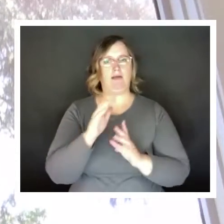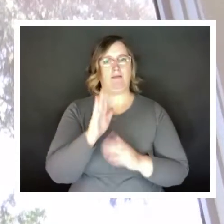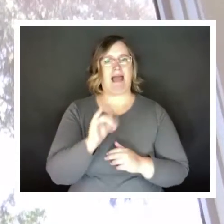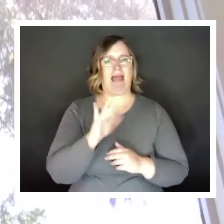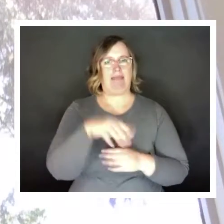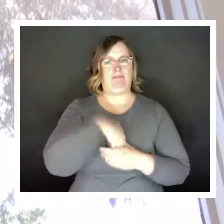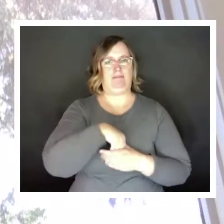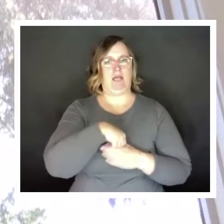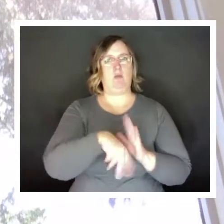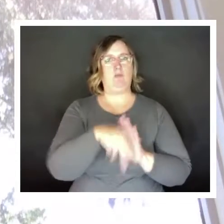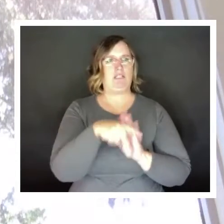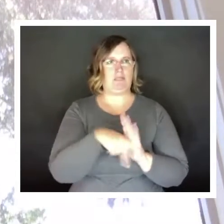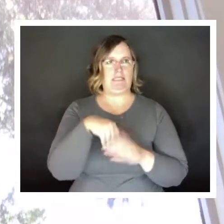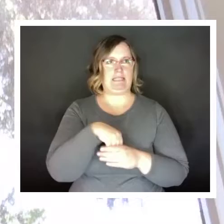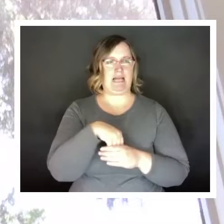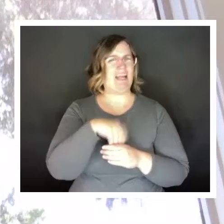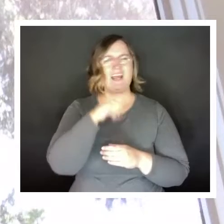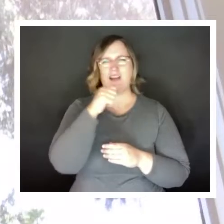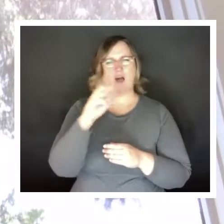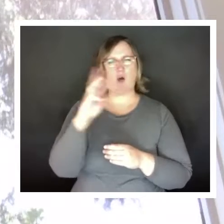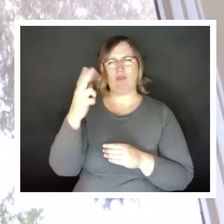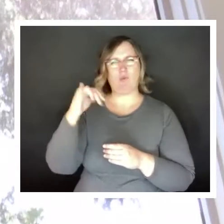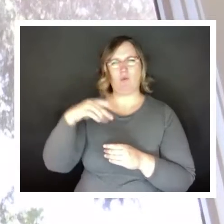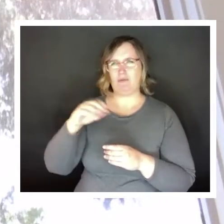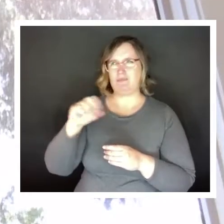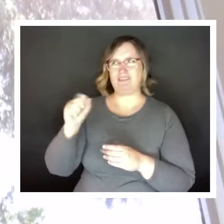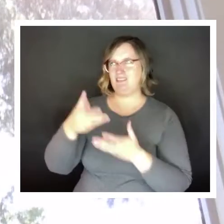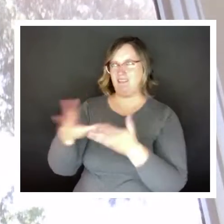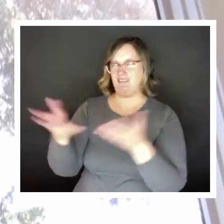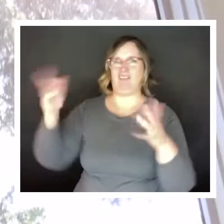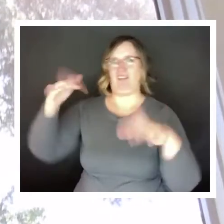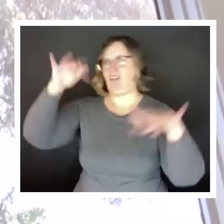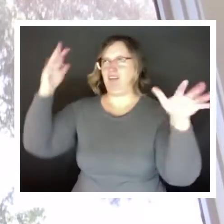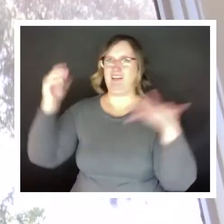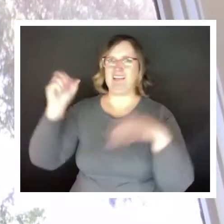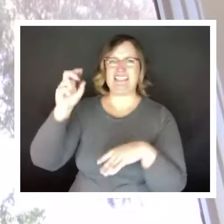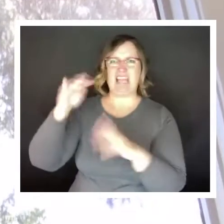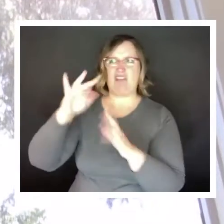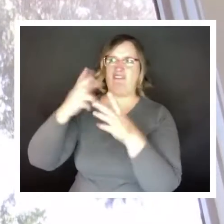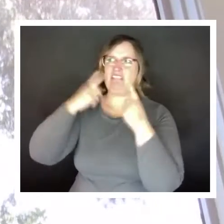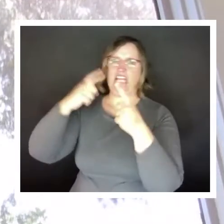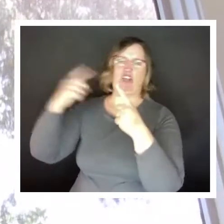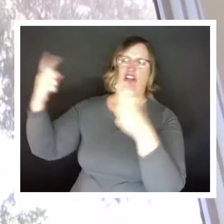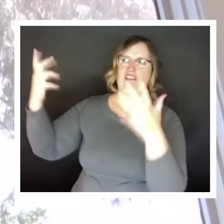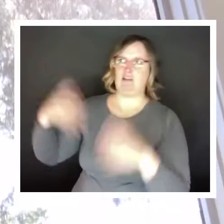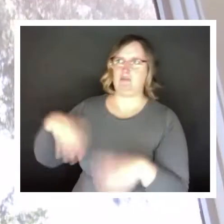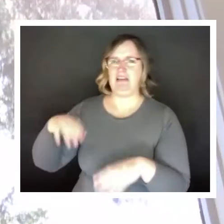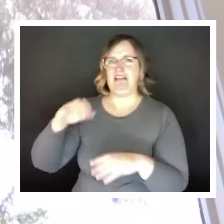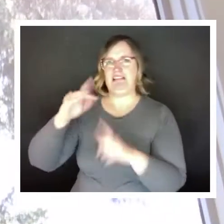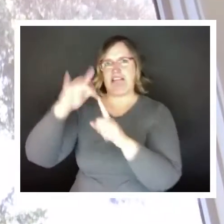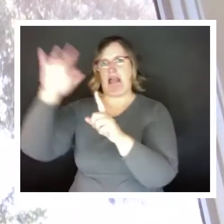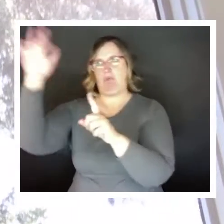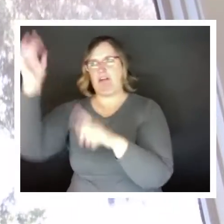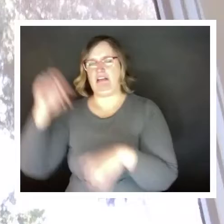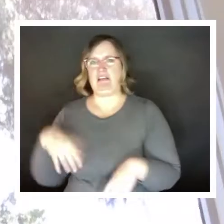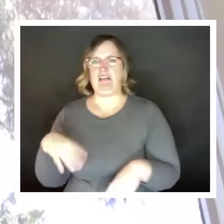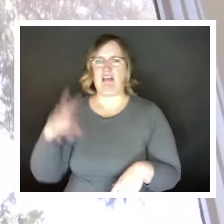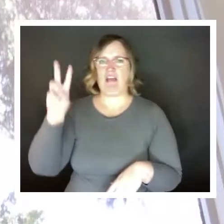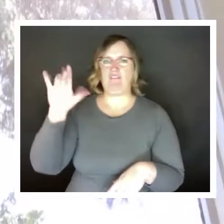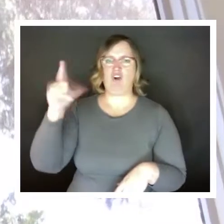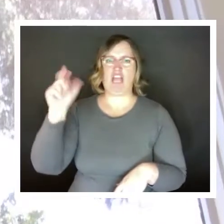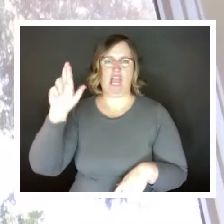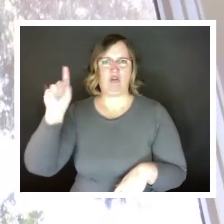and not with the whims of a culture that prizes ambition, sensationalism, and celebrity, and even vulgarity, and